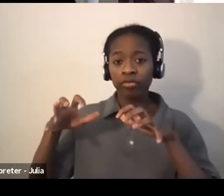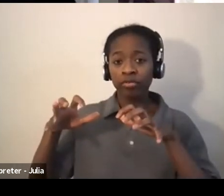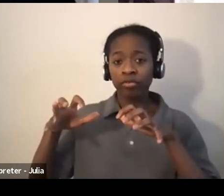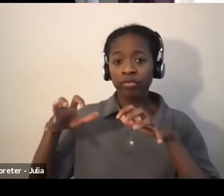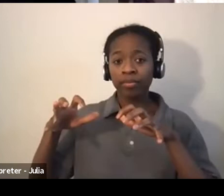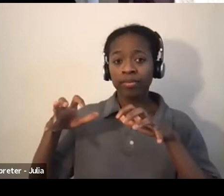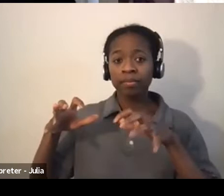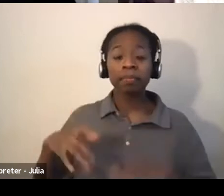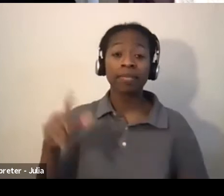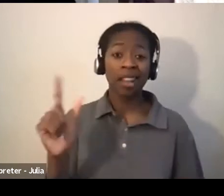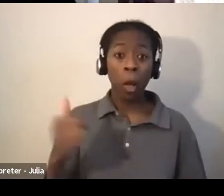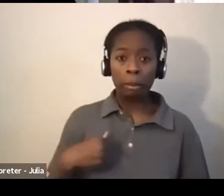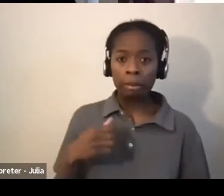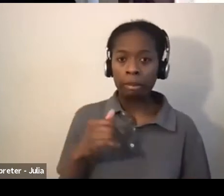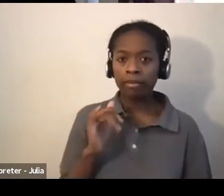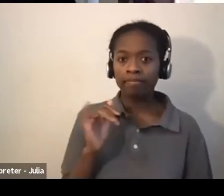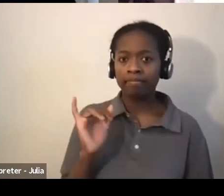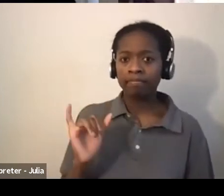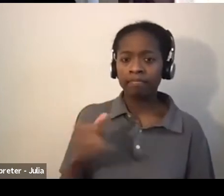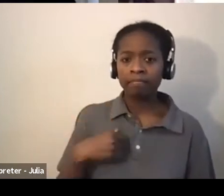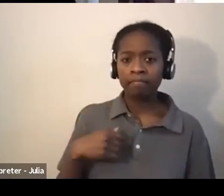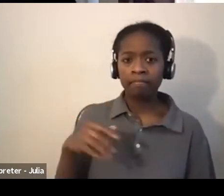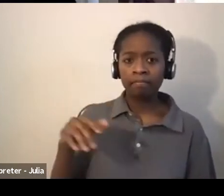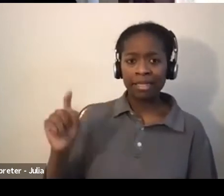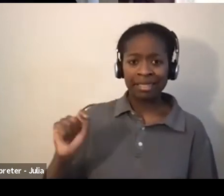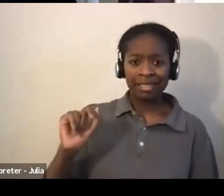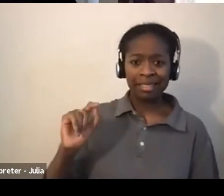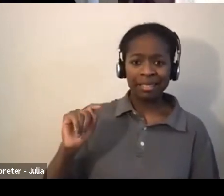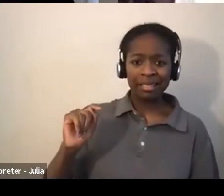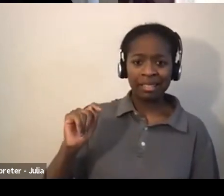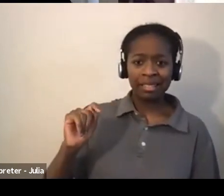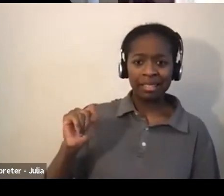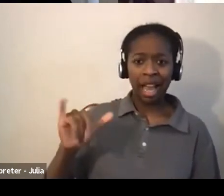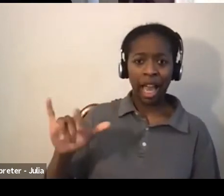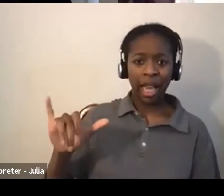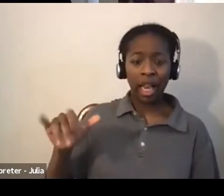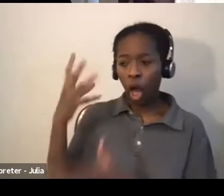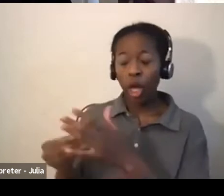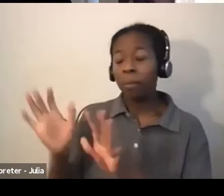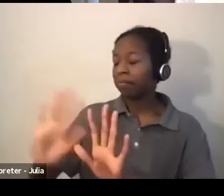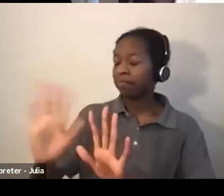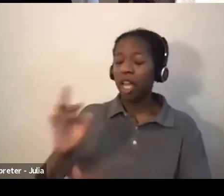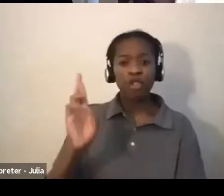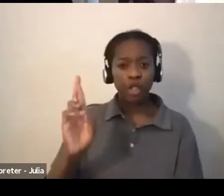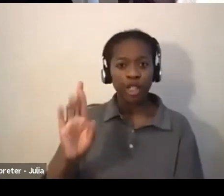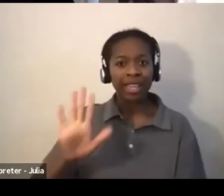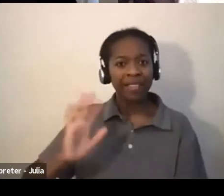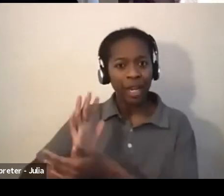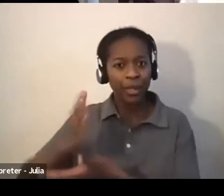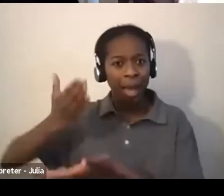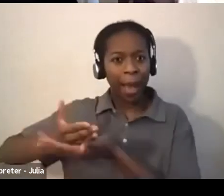Oh, I think we lost Tyler a little bit here. I'm here. And say, oh, Right. you're Oh, here. not Tyler. Sorry, Richard. I